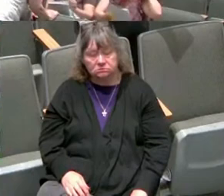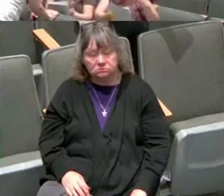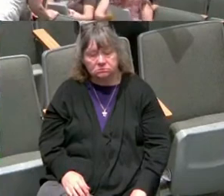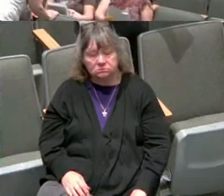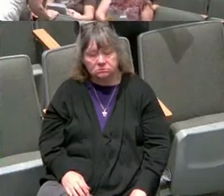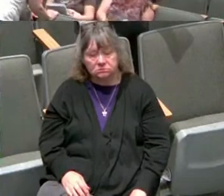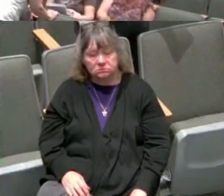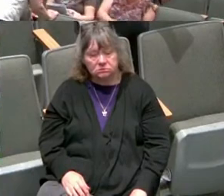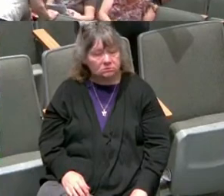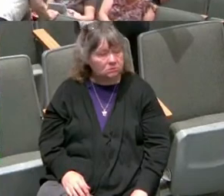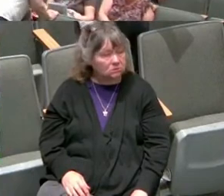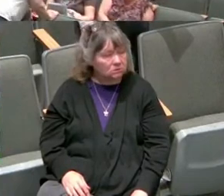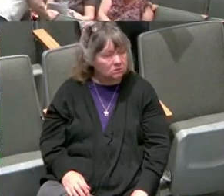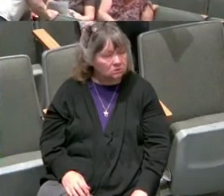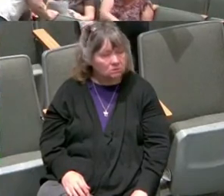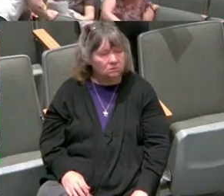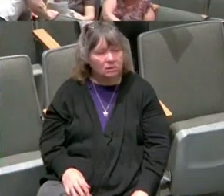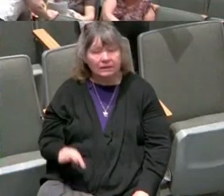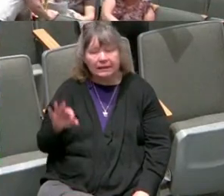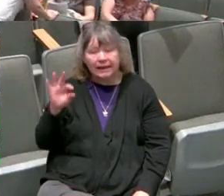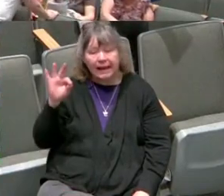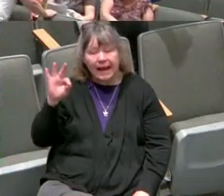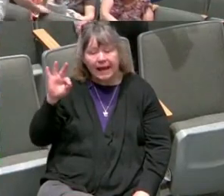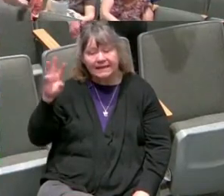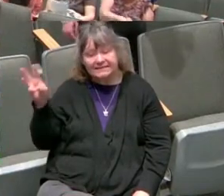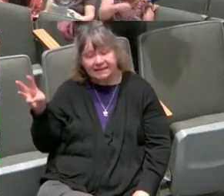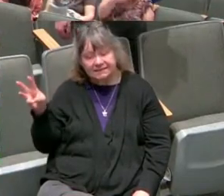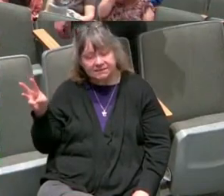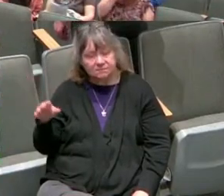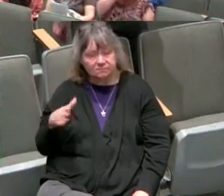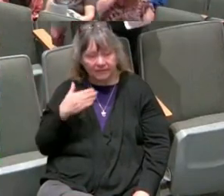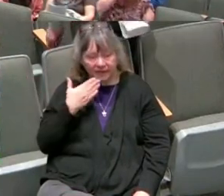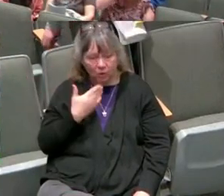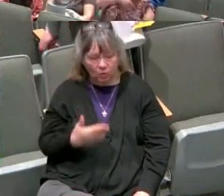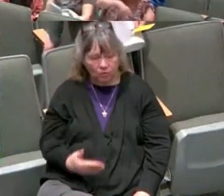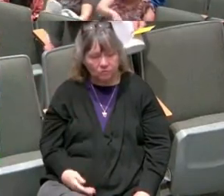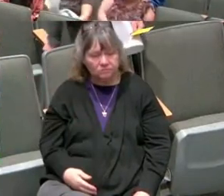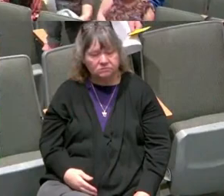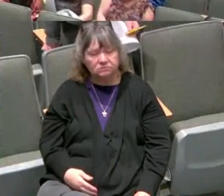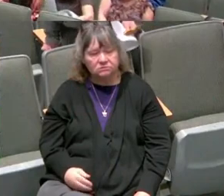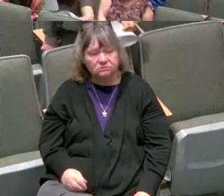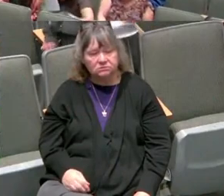stage left 96. thank you